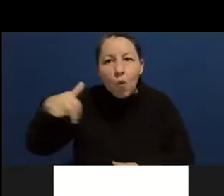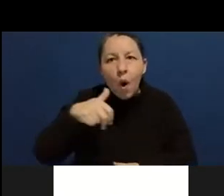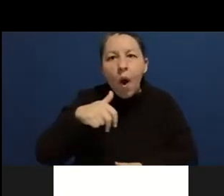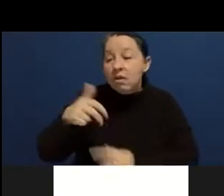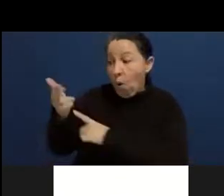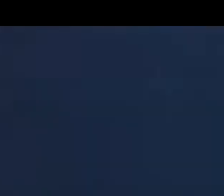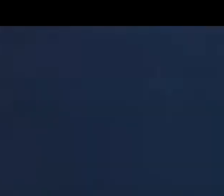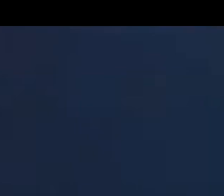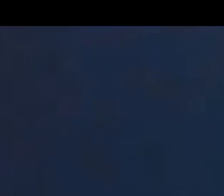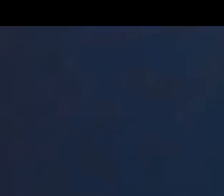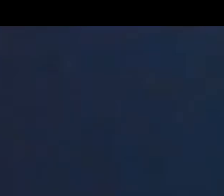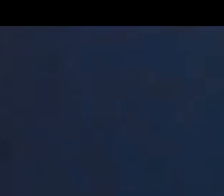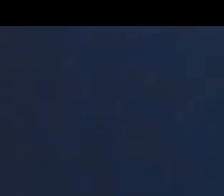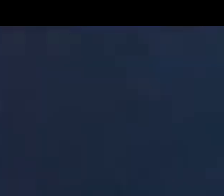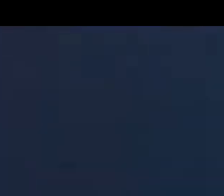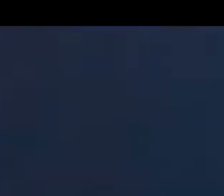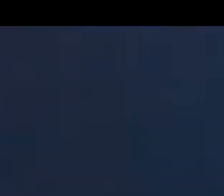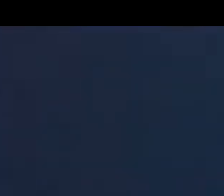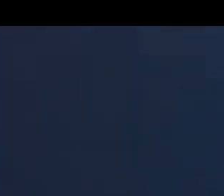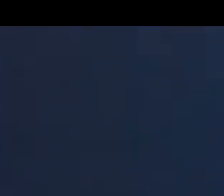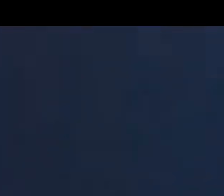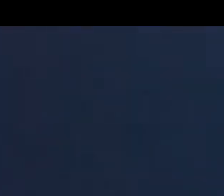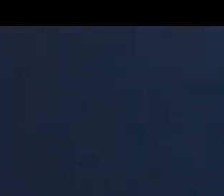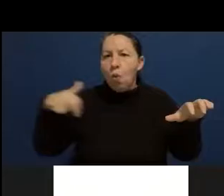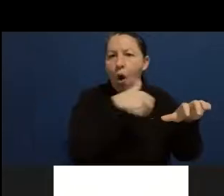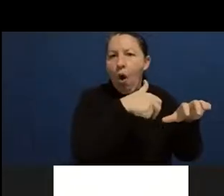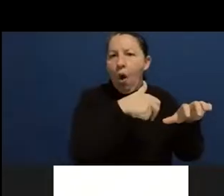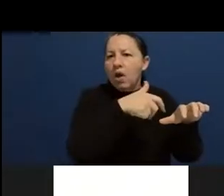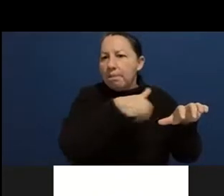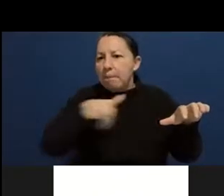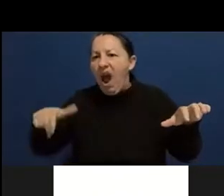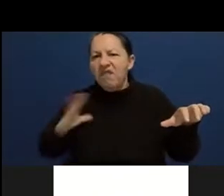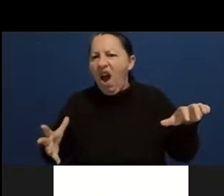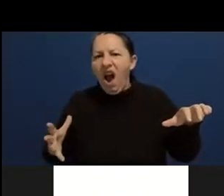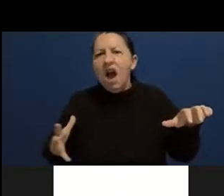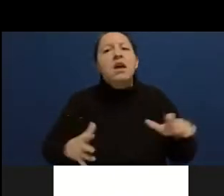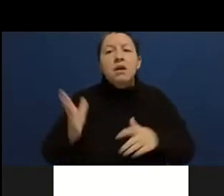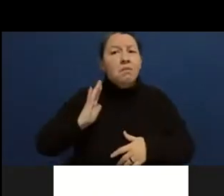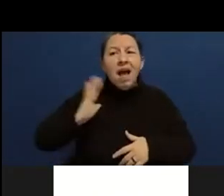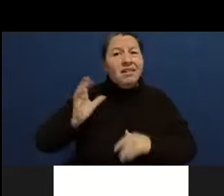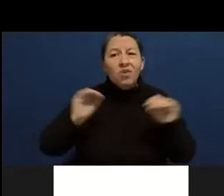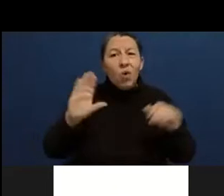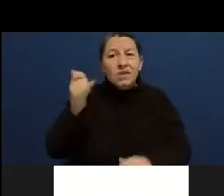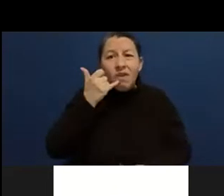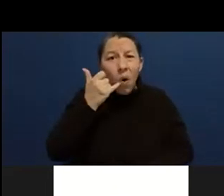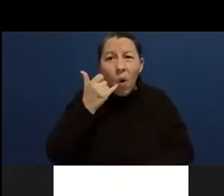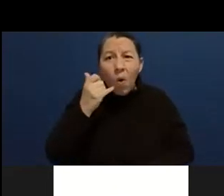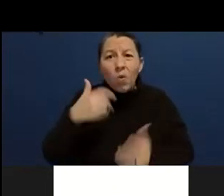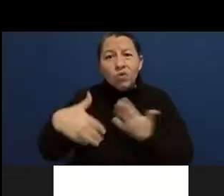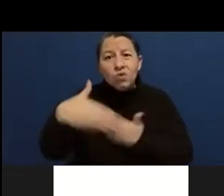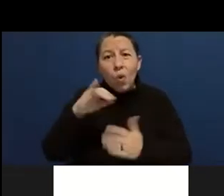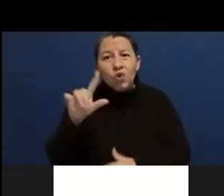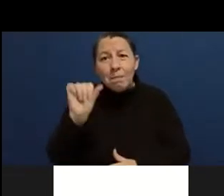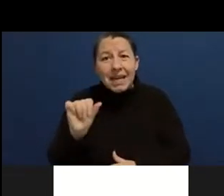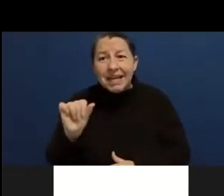mall, things like that. There were no cell phones back in those days. There was no social media, and it felt a little bit